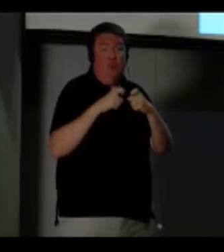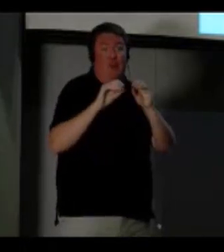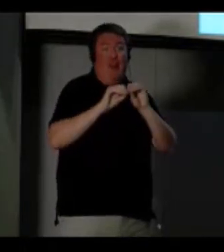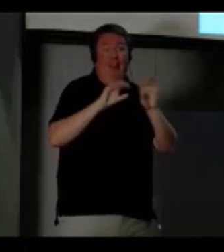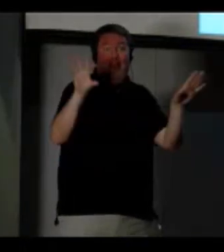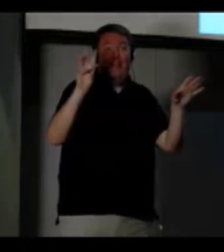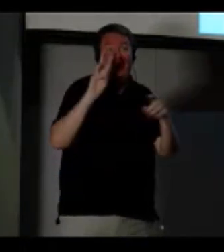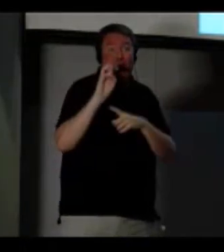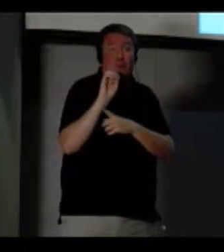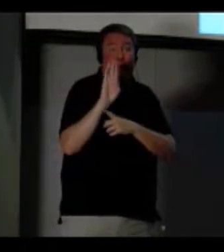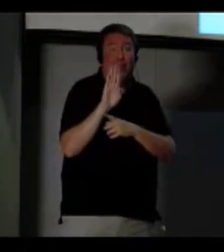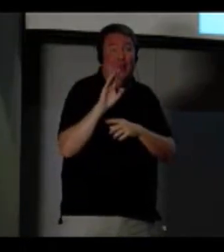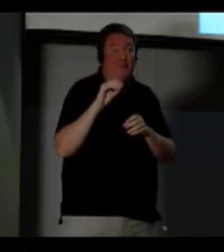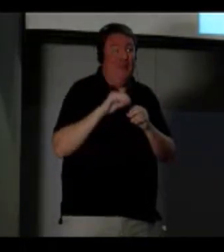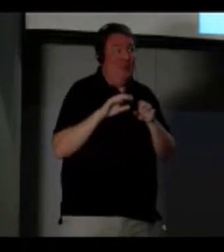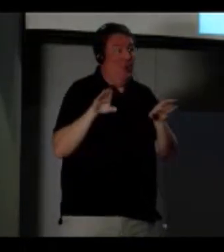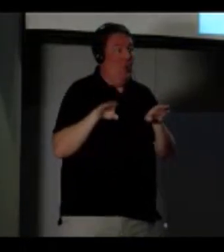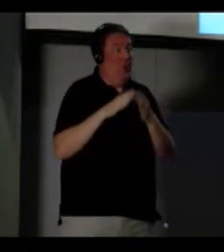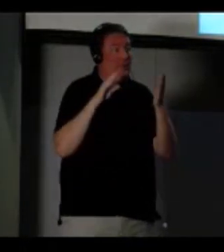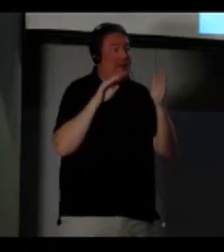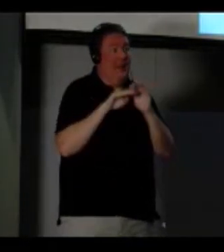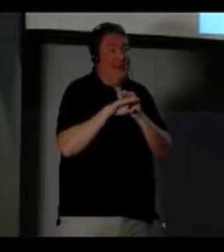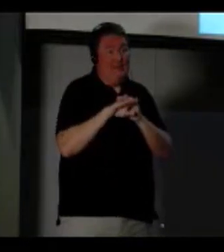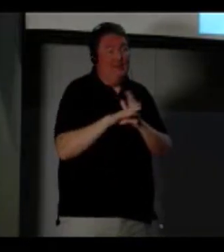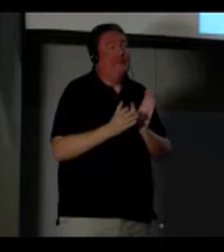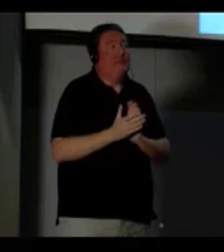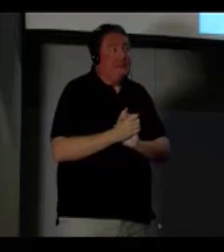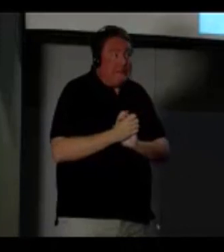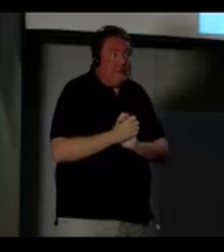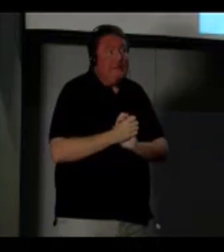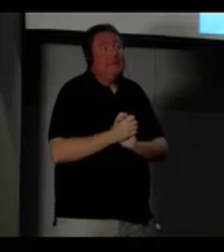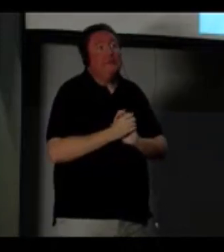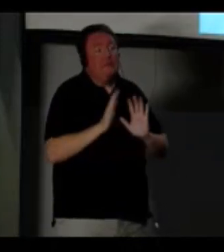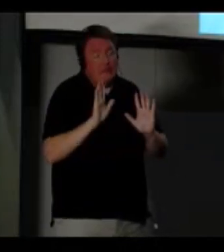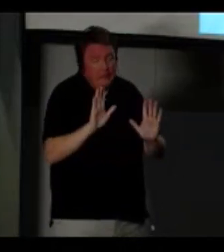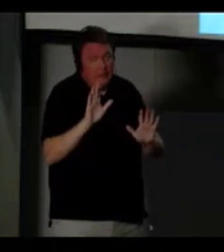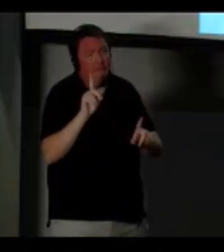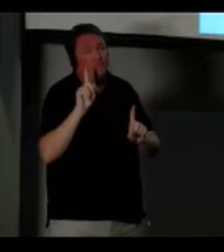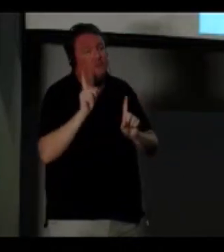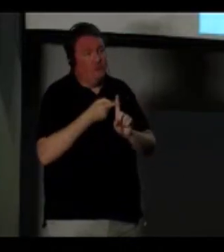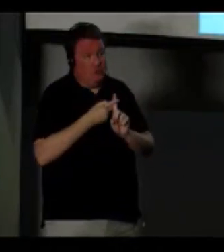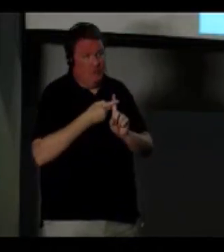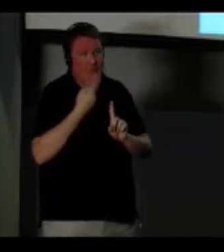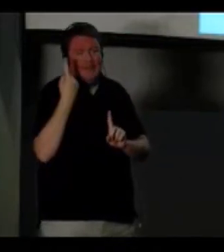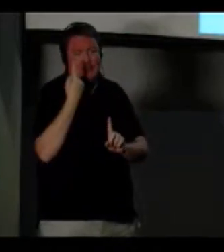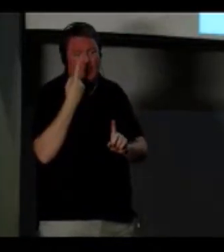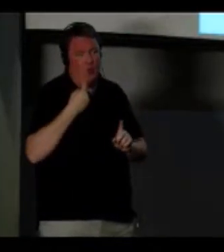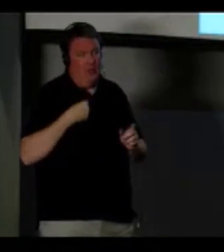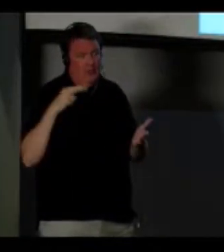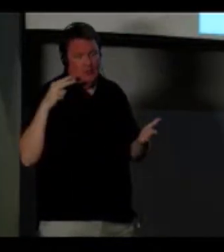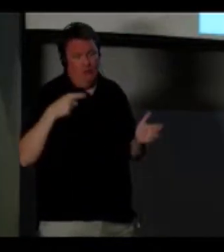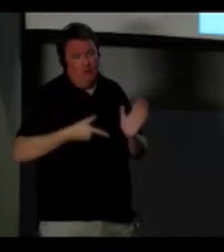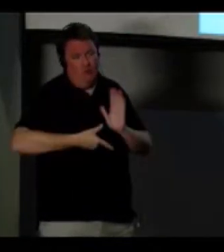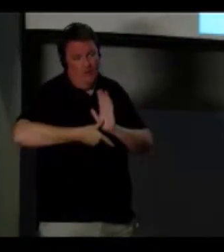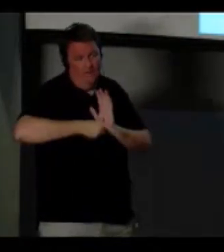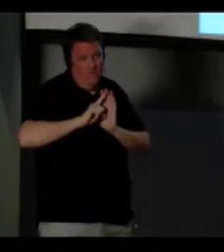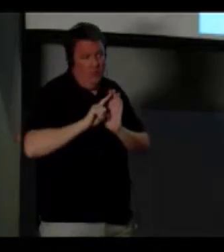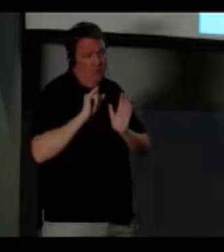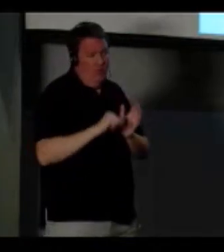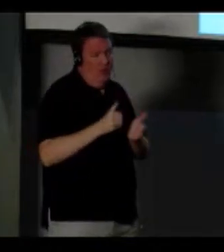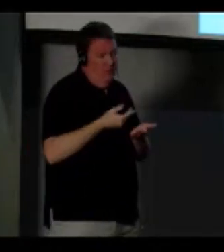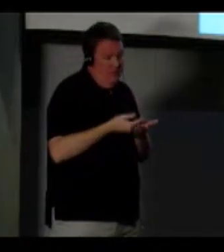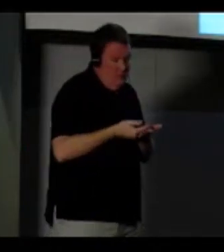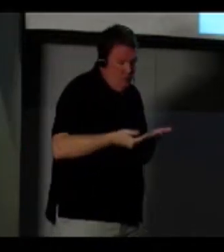on the web in an open access or any context, it is important that somebody put an eye on those materials and